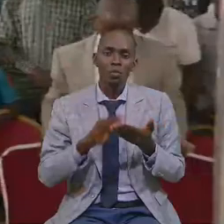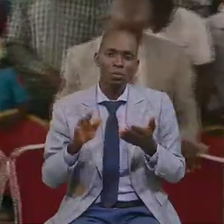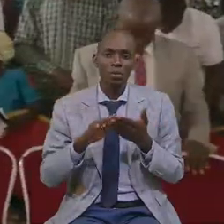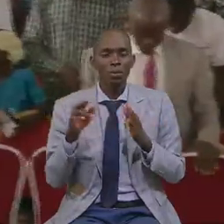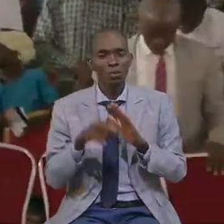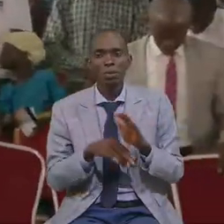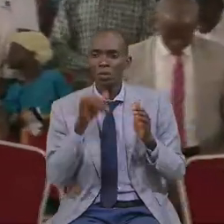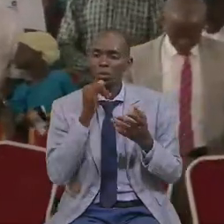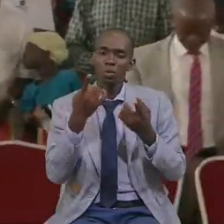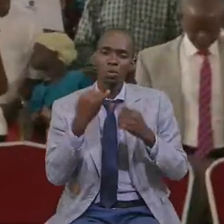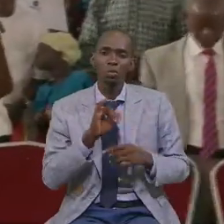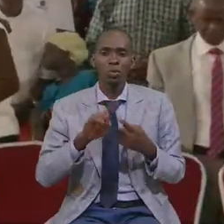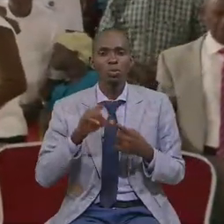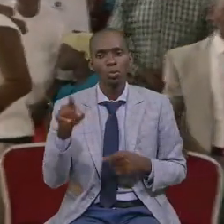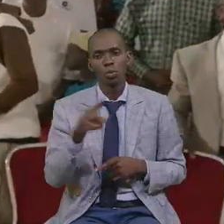way.